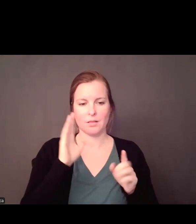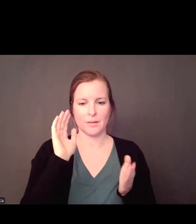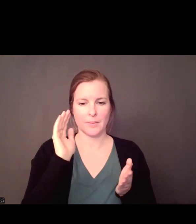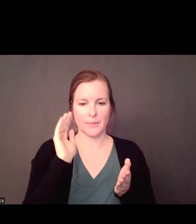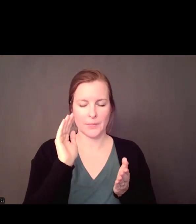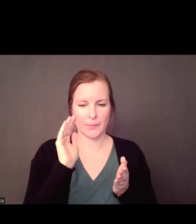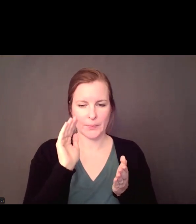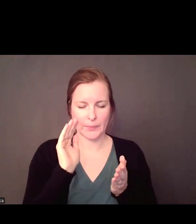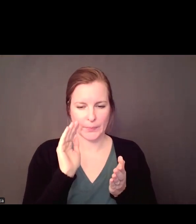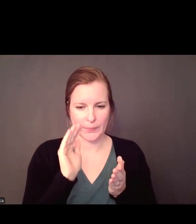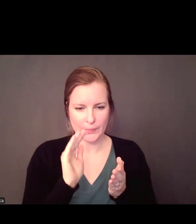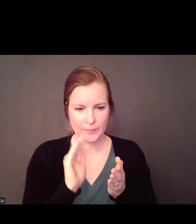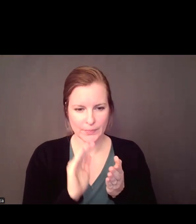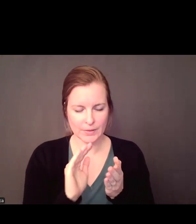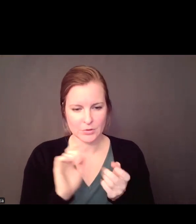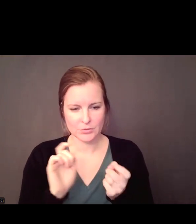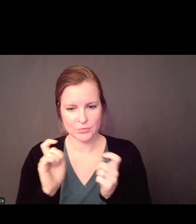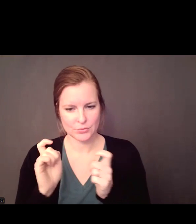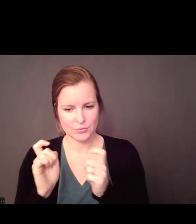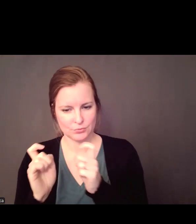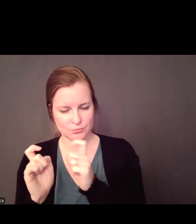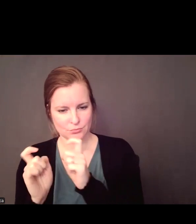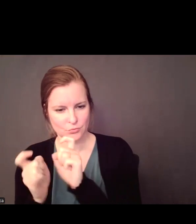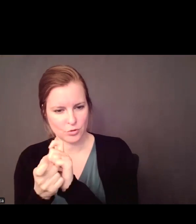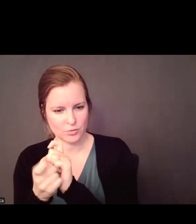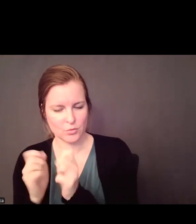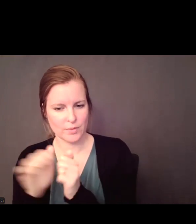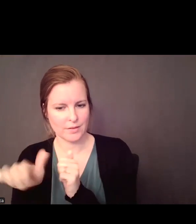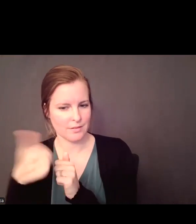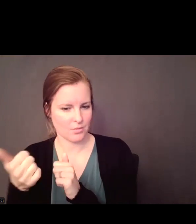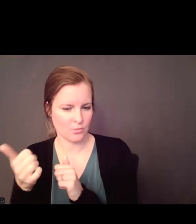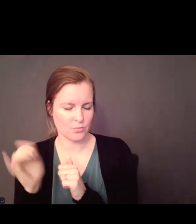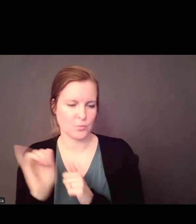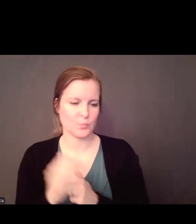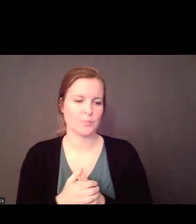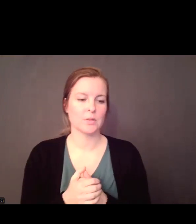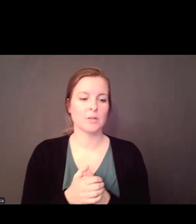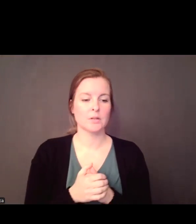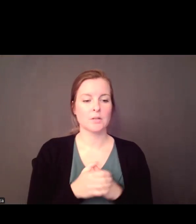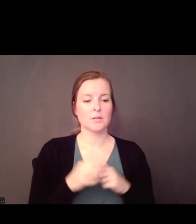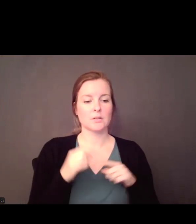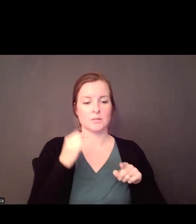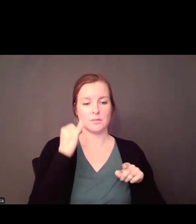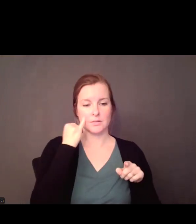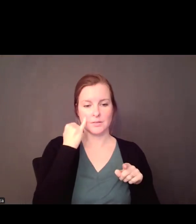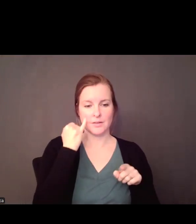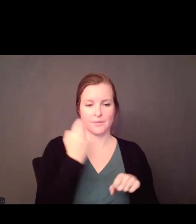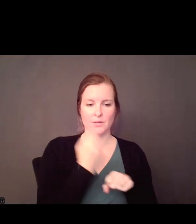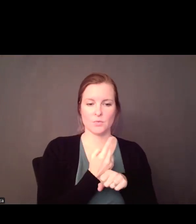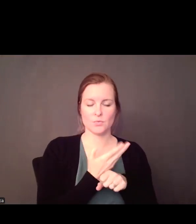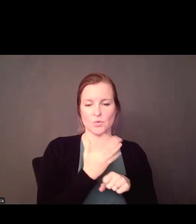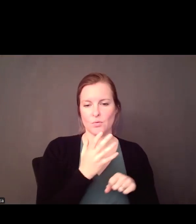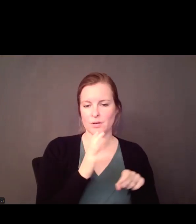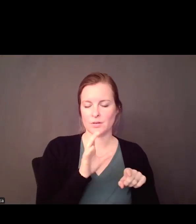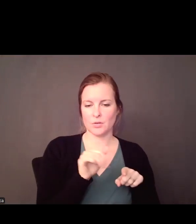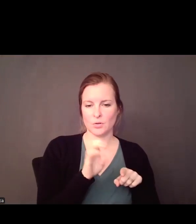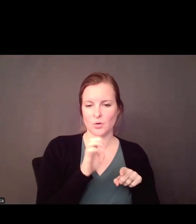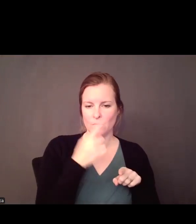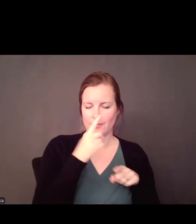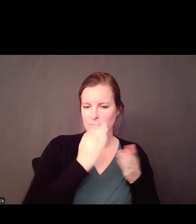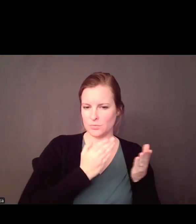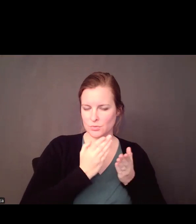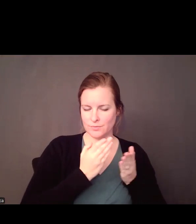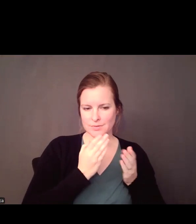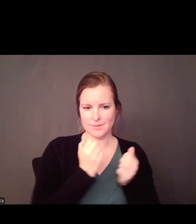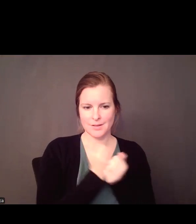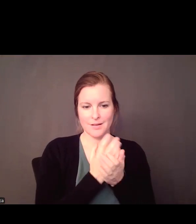well. Those concluding CSS services, they can continue using that code, and any ongoing services